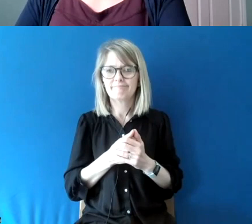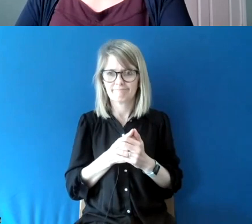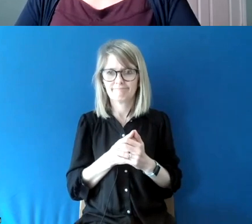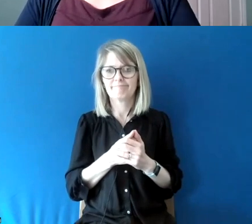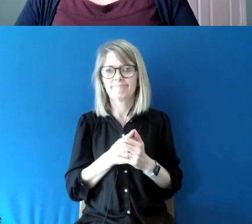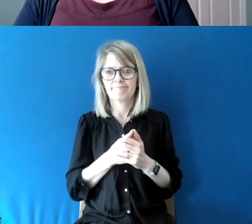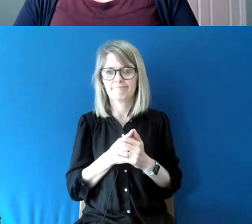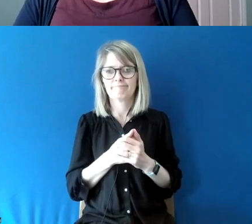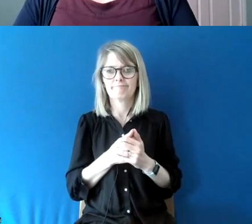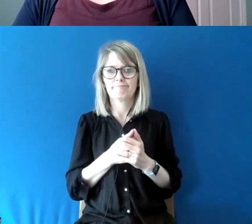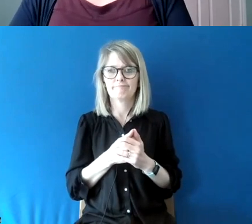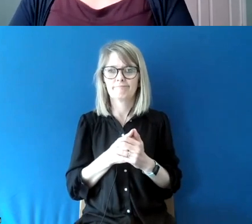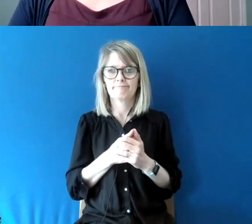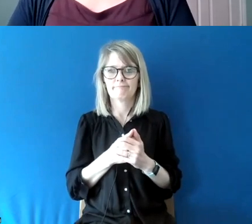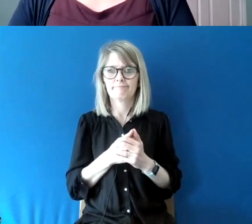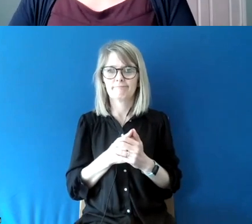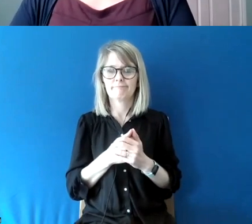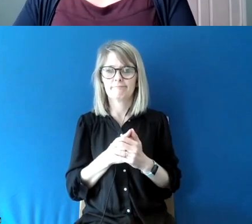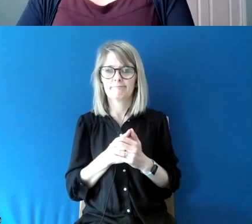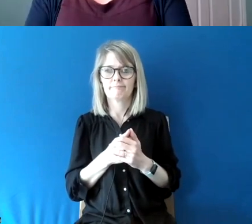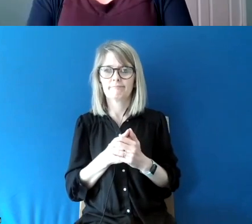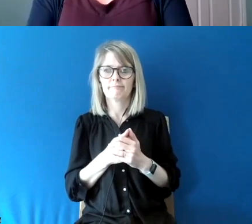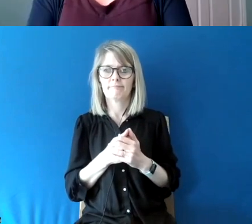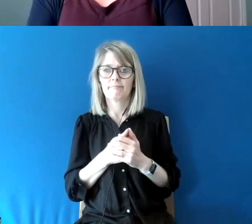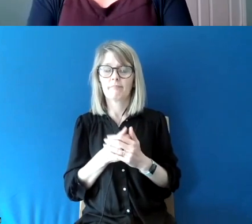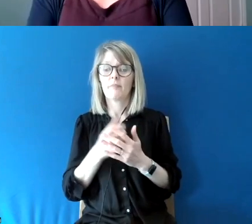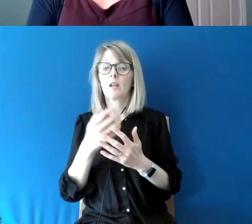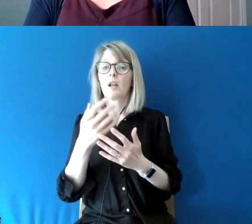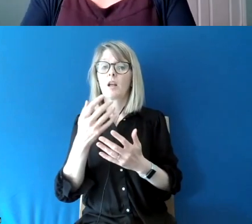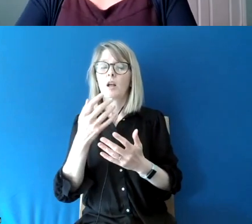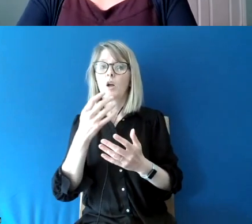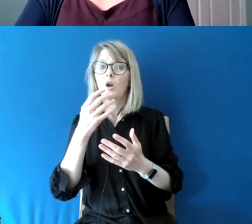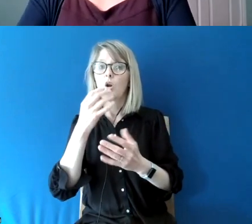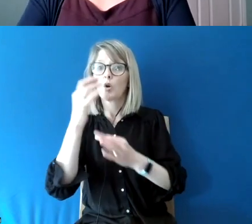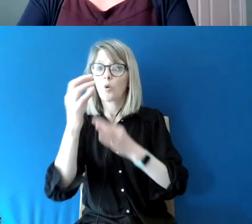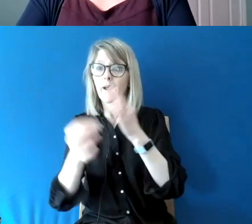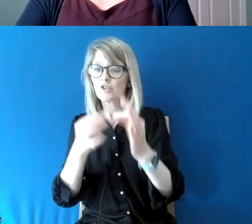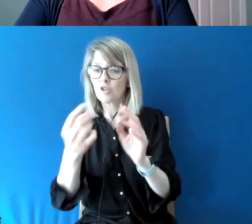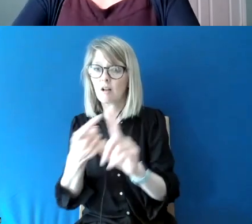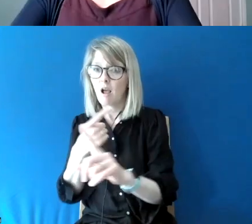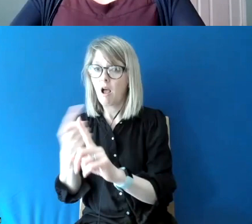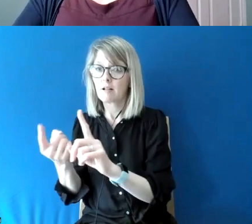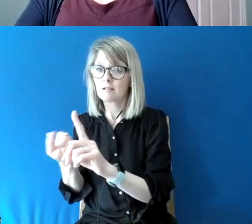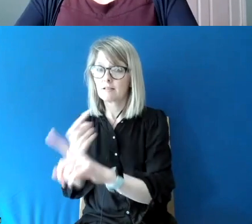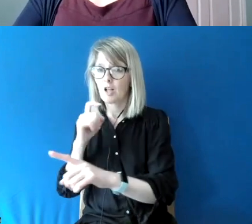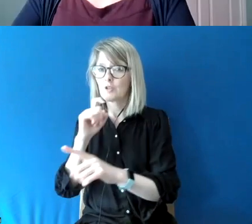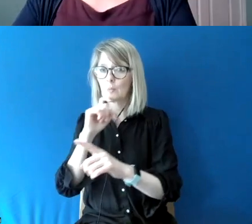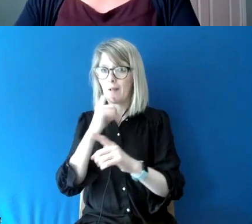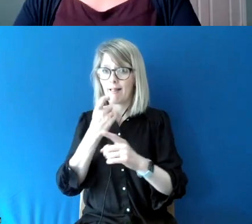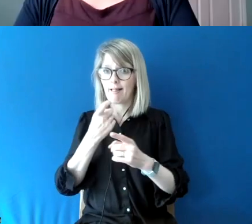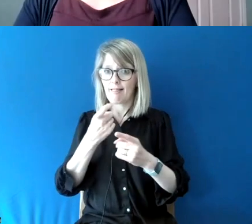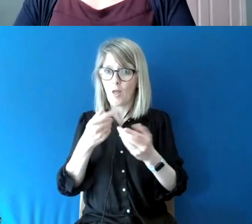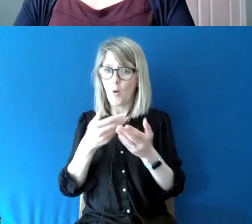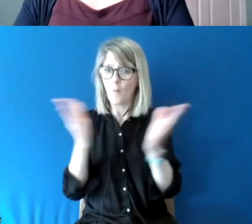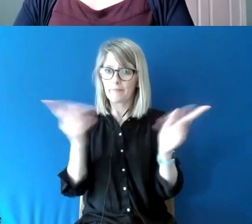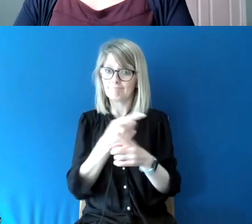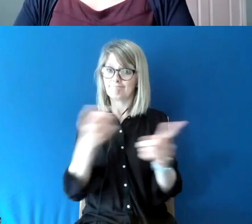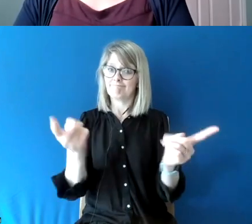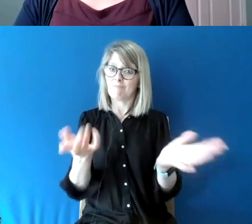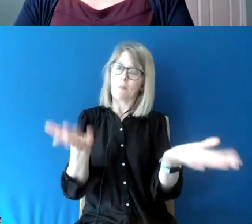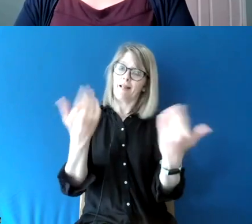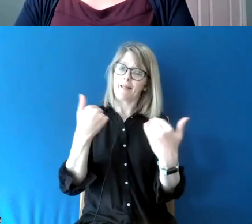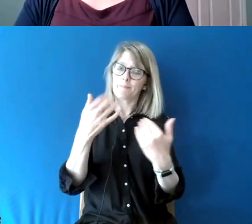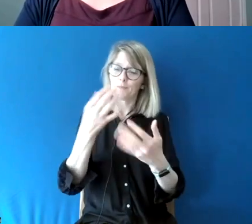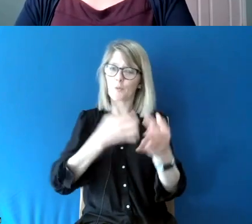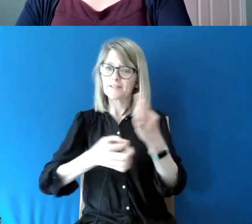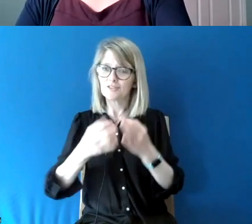from you. When it comes to that, we're going to be taking questions from the floor, as it were. So I'd ask